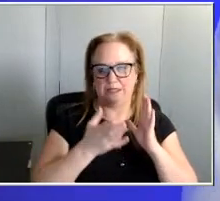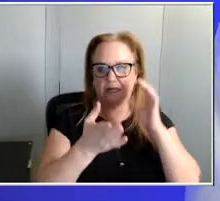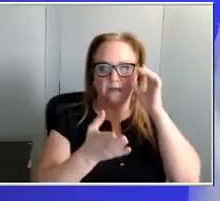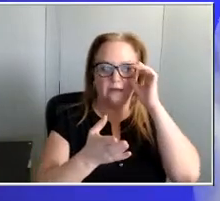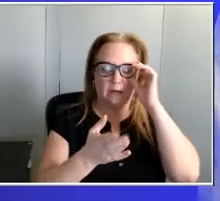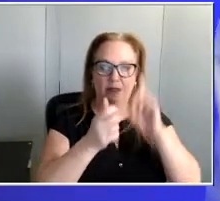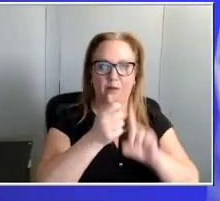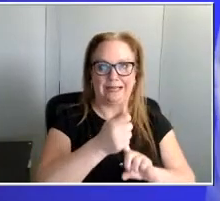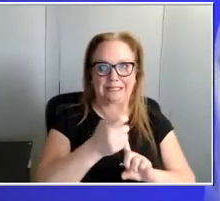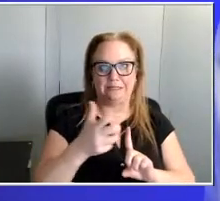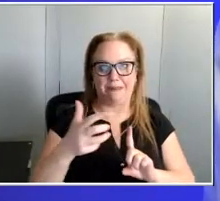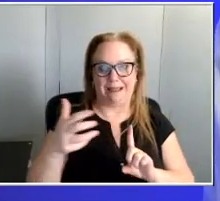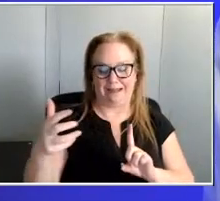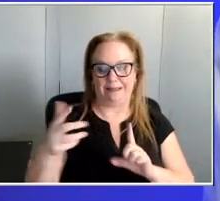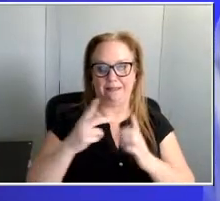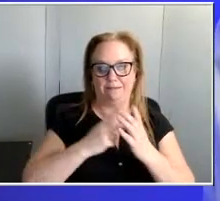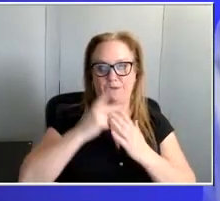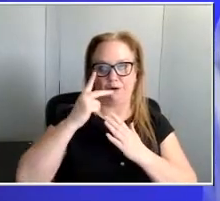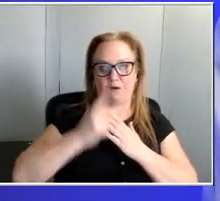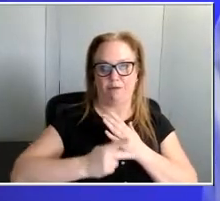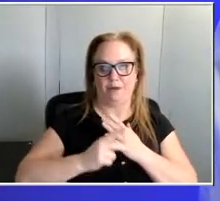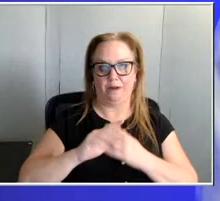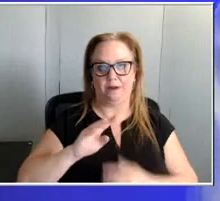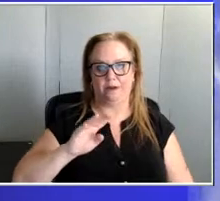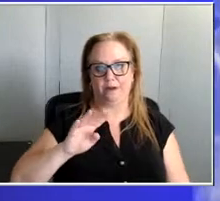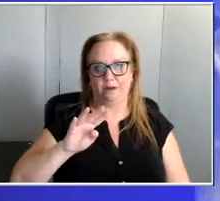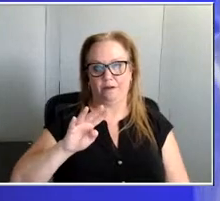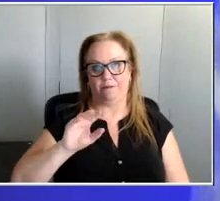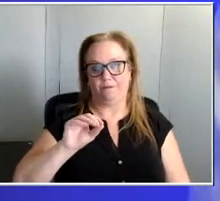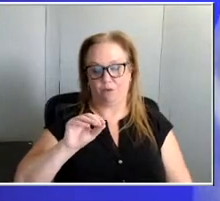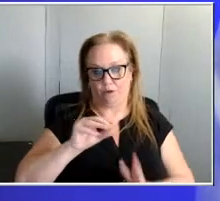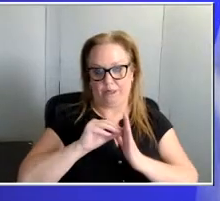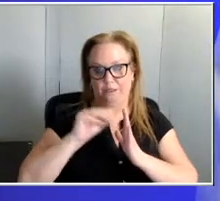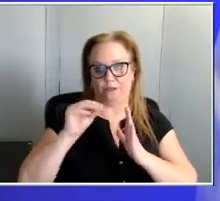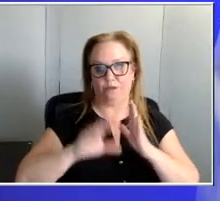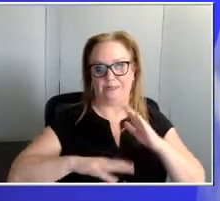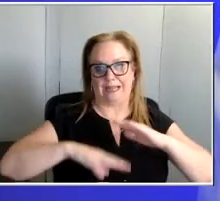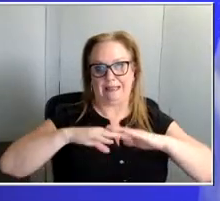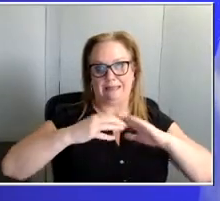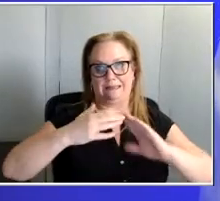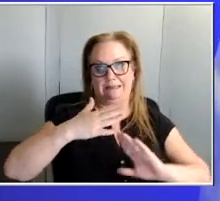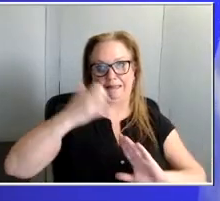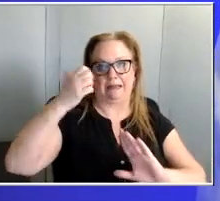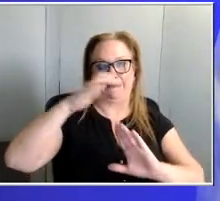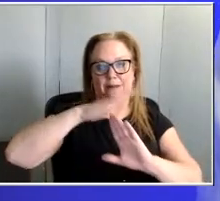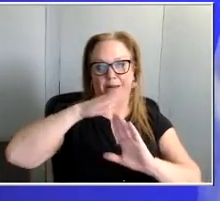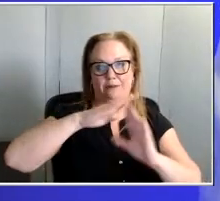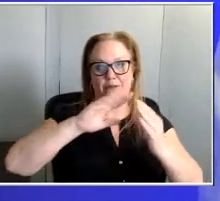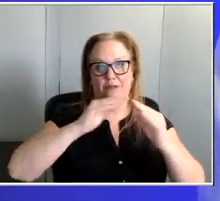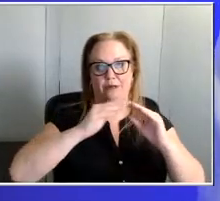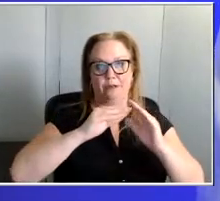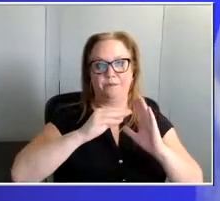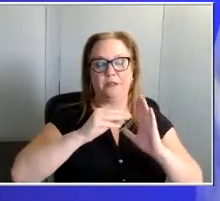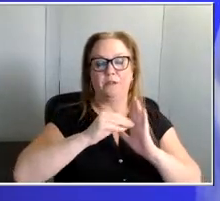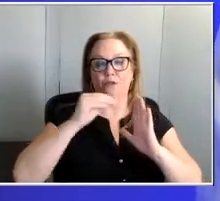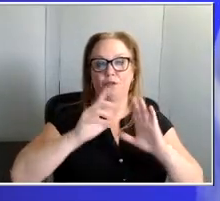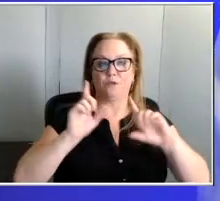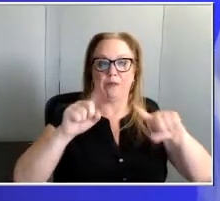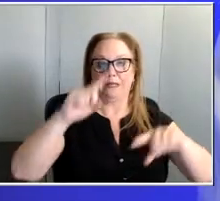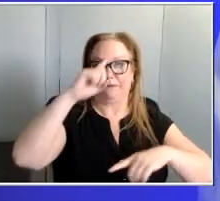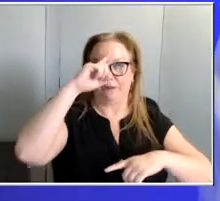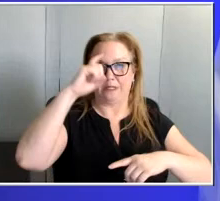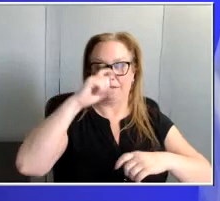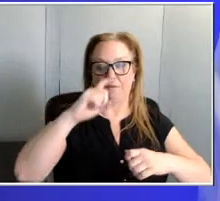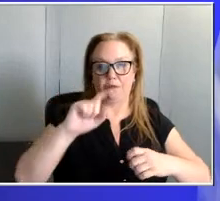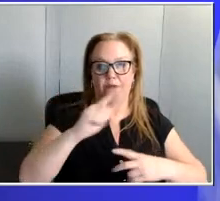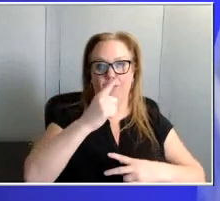expanded that to 40 students at its peak, where the students went out for the summer between their first and